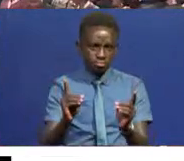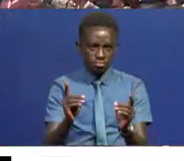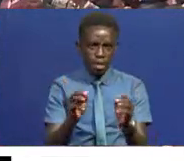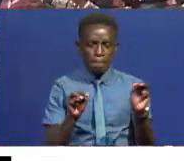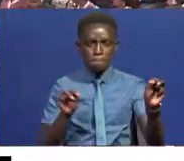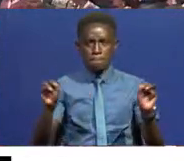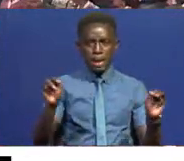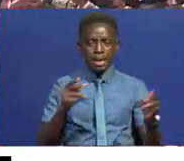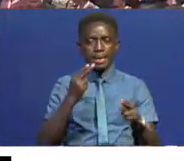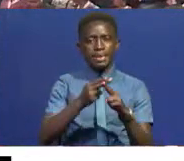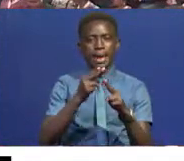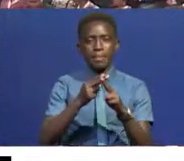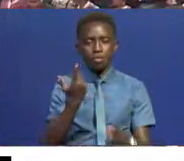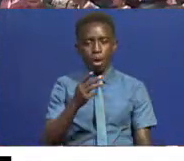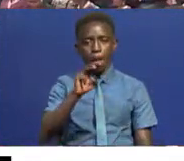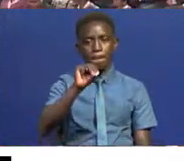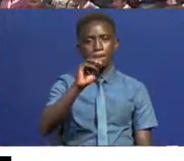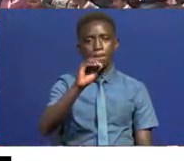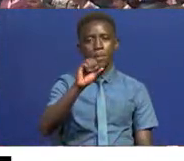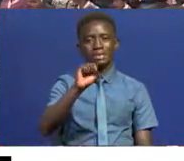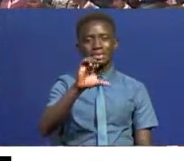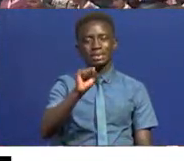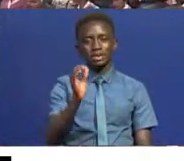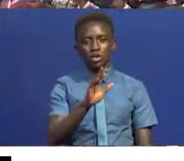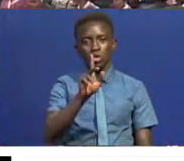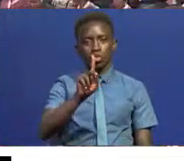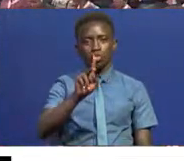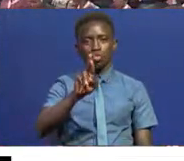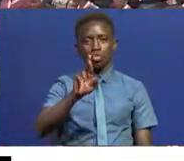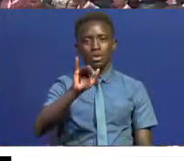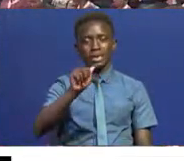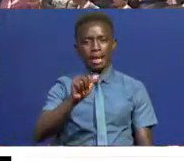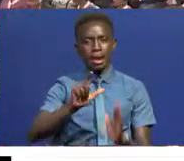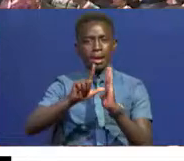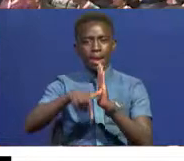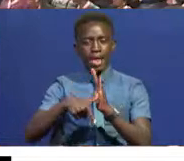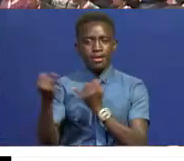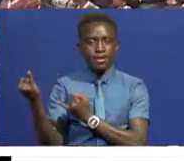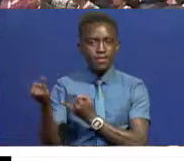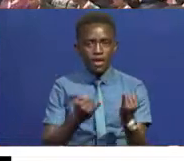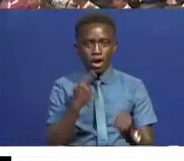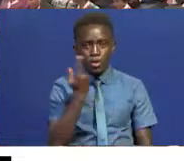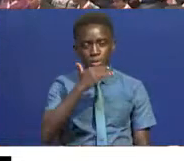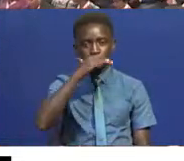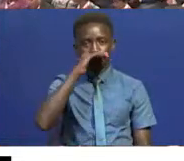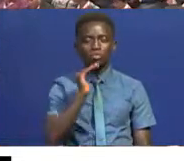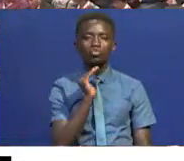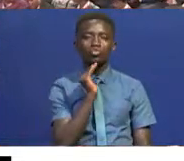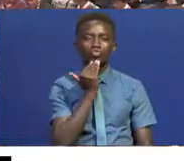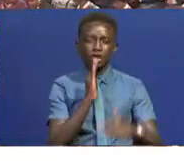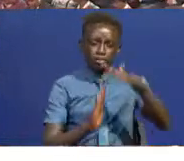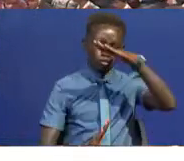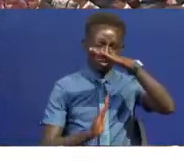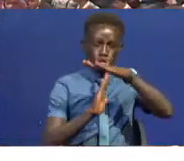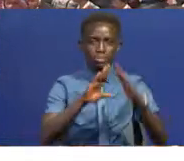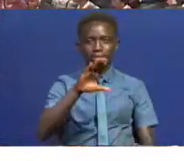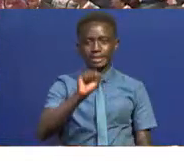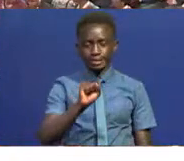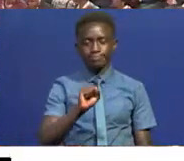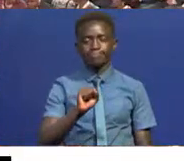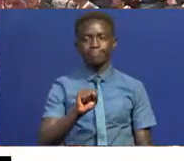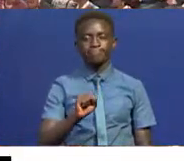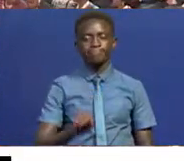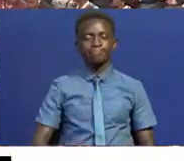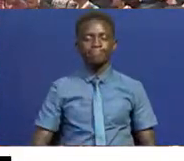who will in turn invite the Prime Cabinet Secretary when he is done. Thank you. Your Excellency, the President of the Republic of